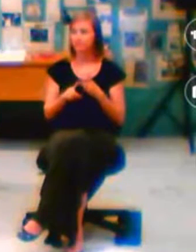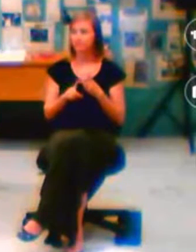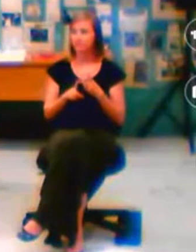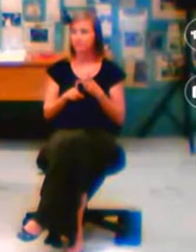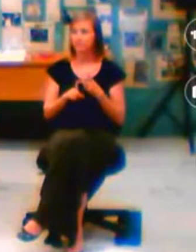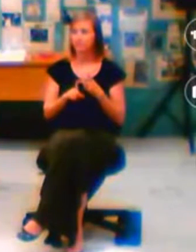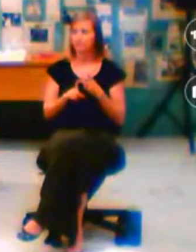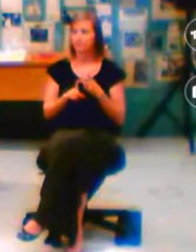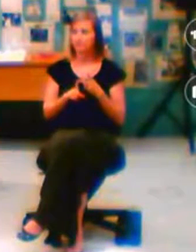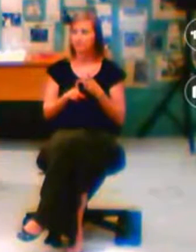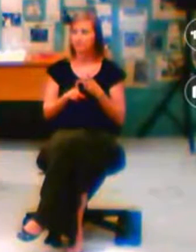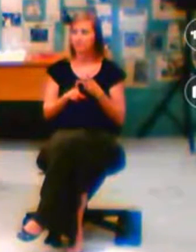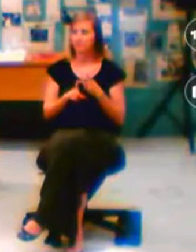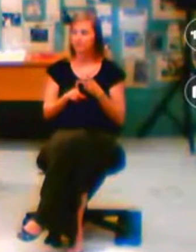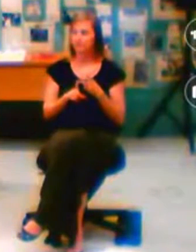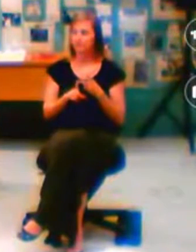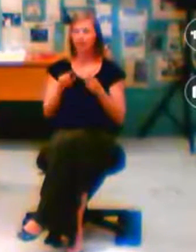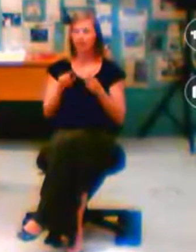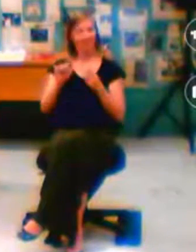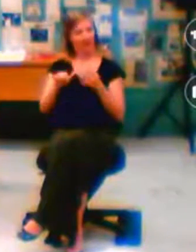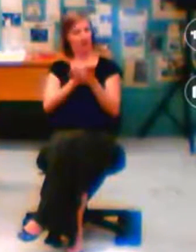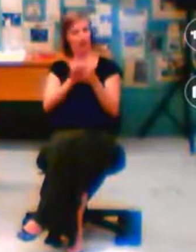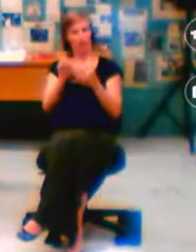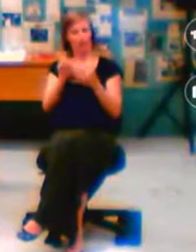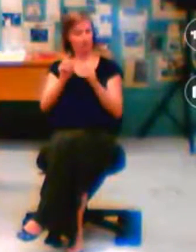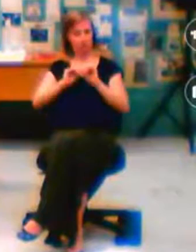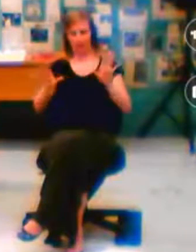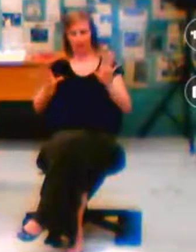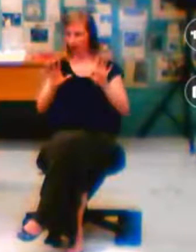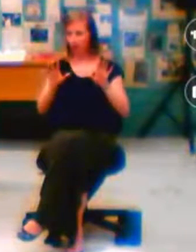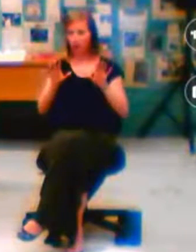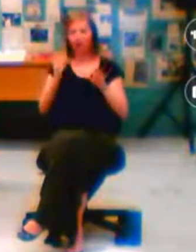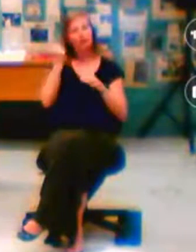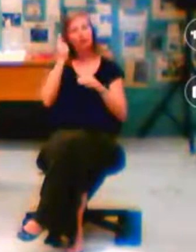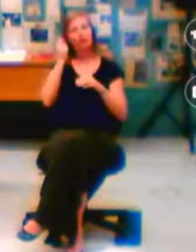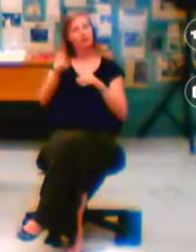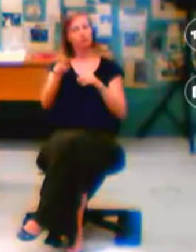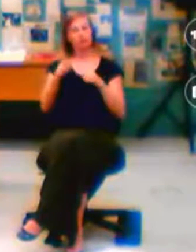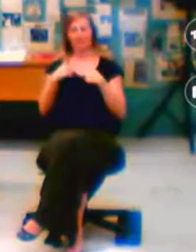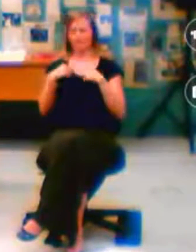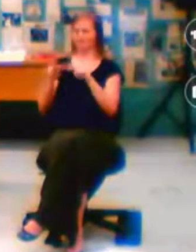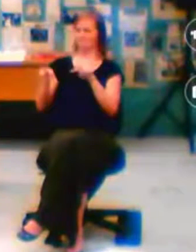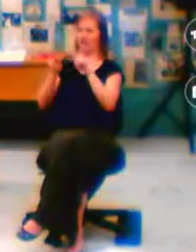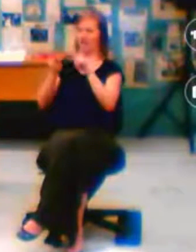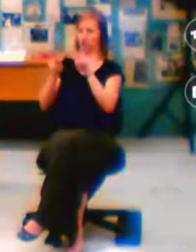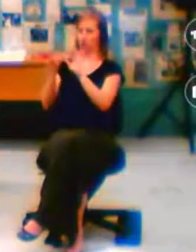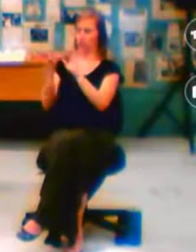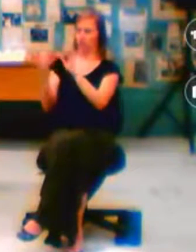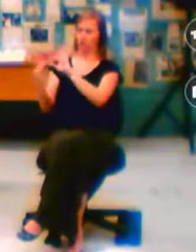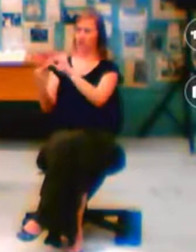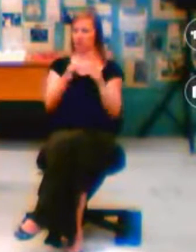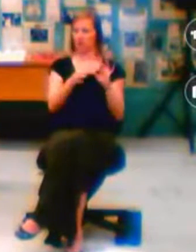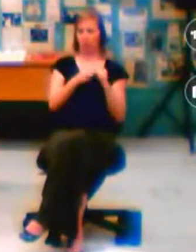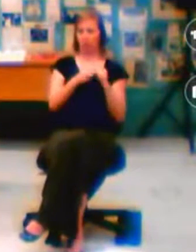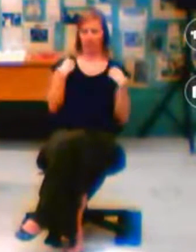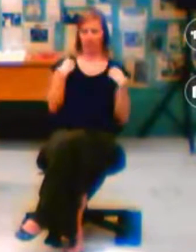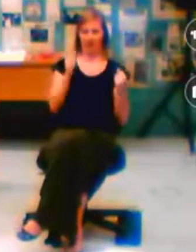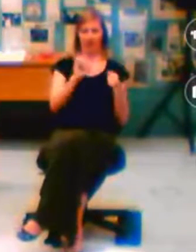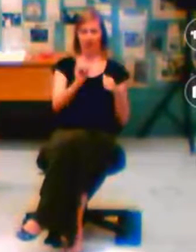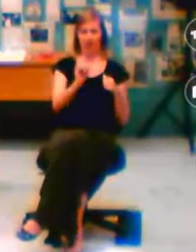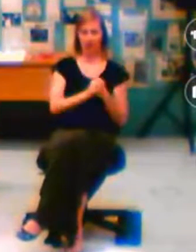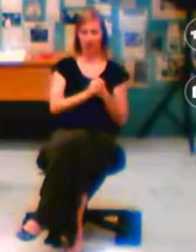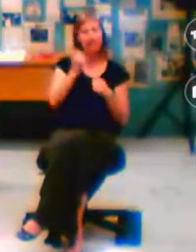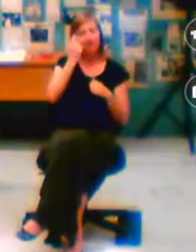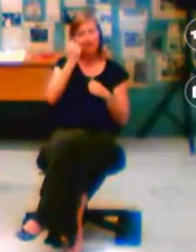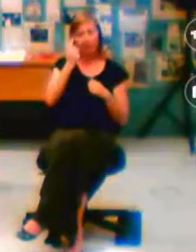become disabled and it costs you more, or they die and you've lost their productivity. And then the second thing is that you can